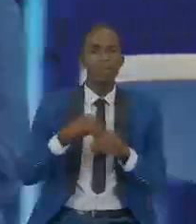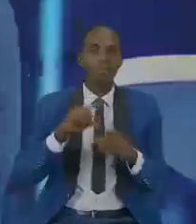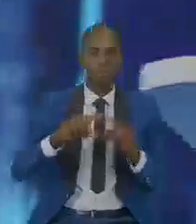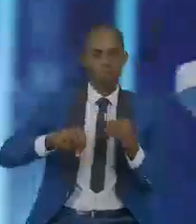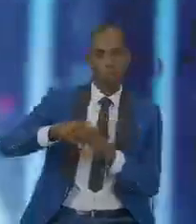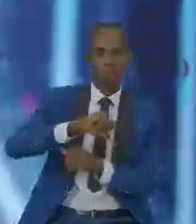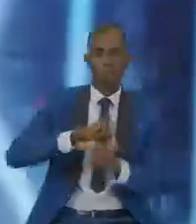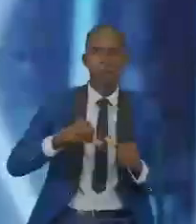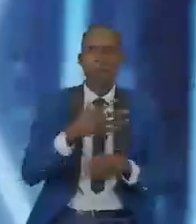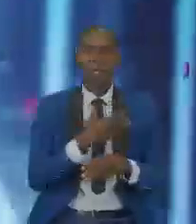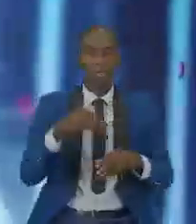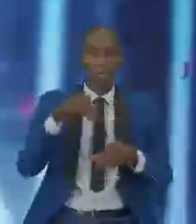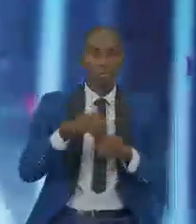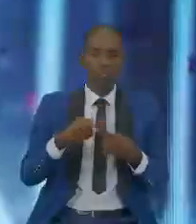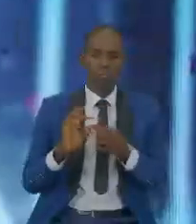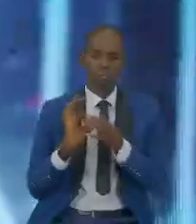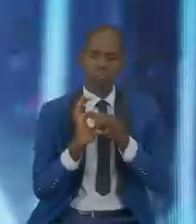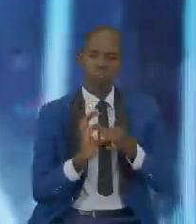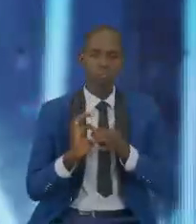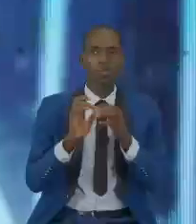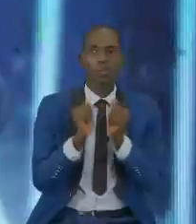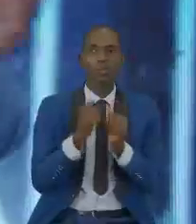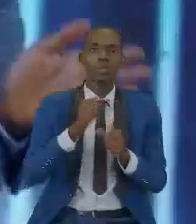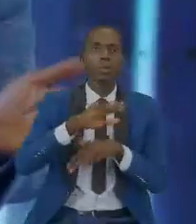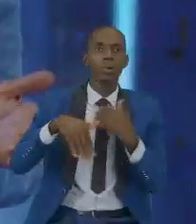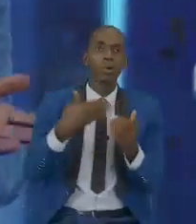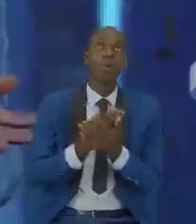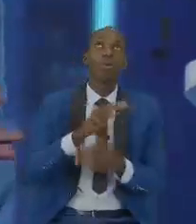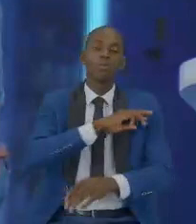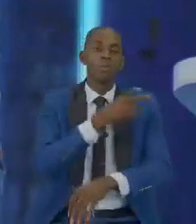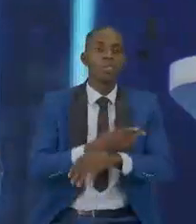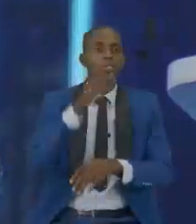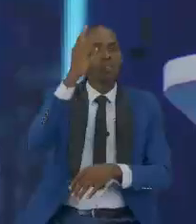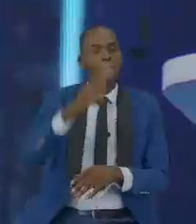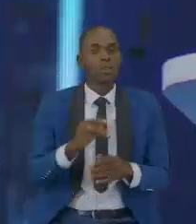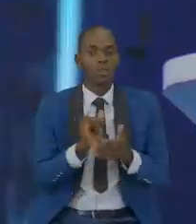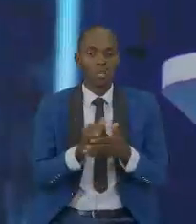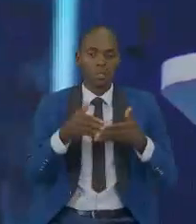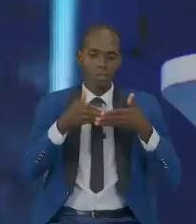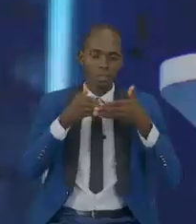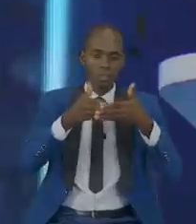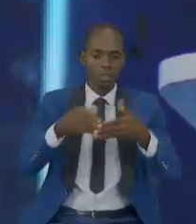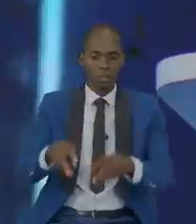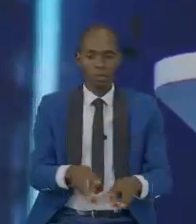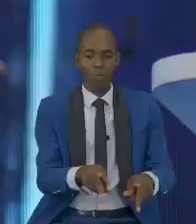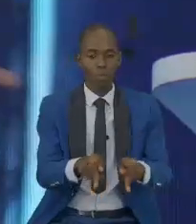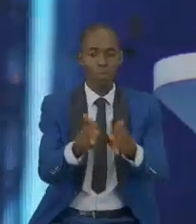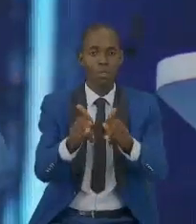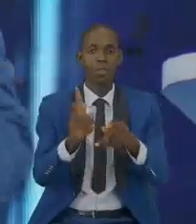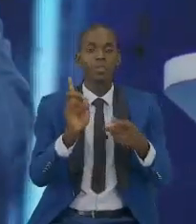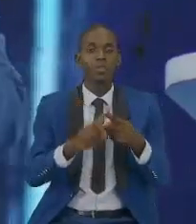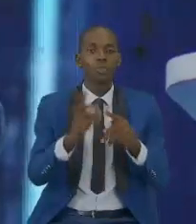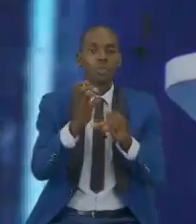and relationship with the Almighty God. The guided path to recovery